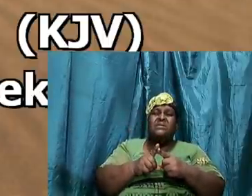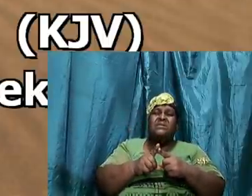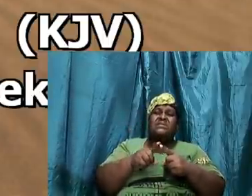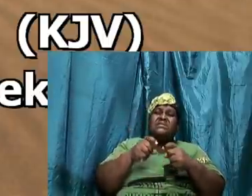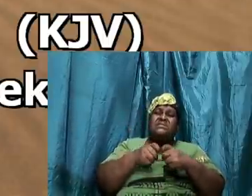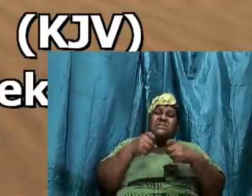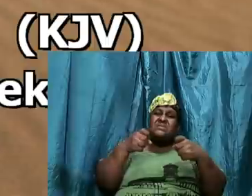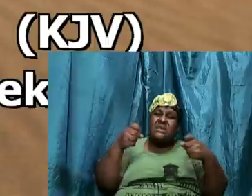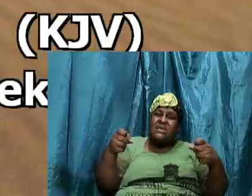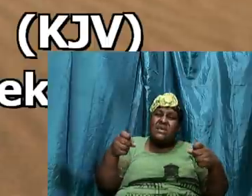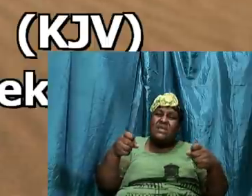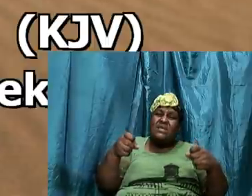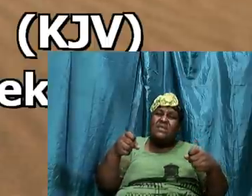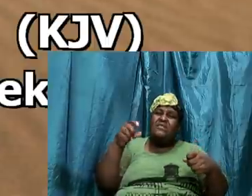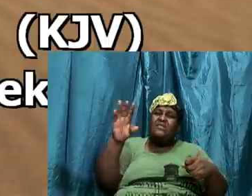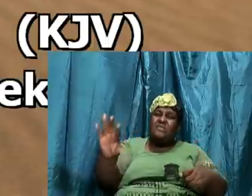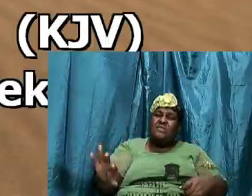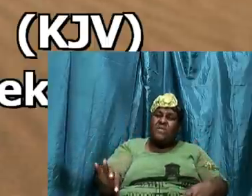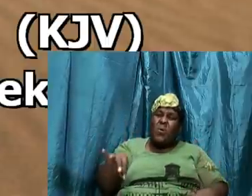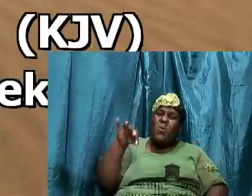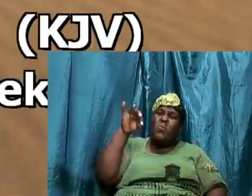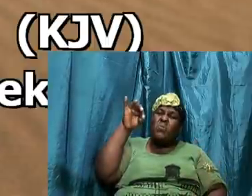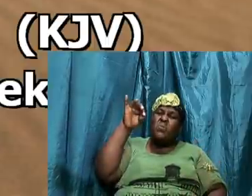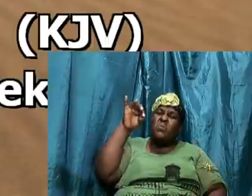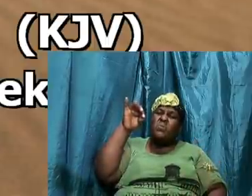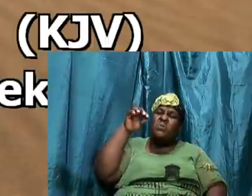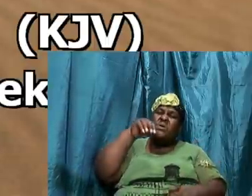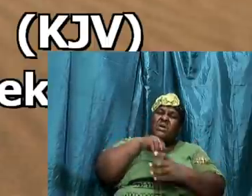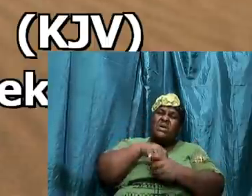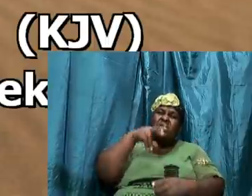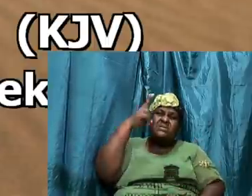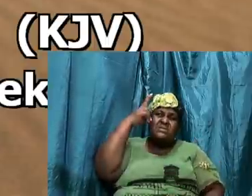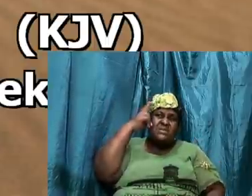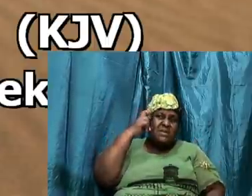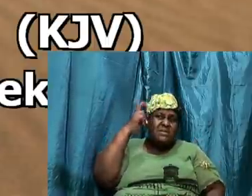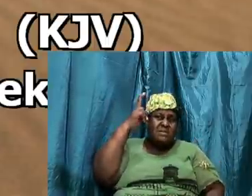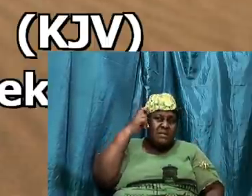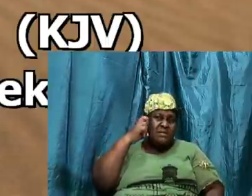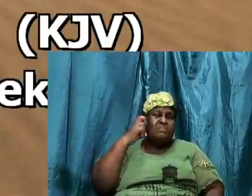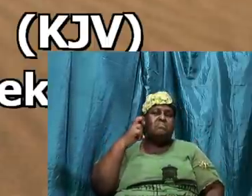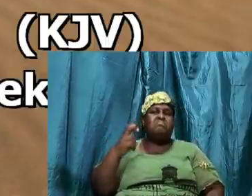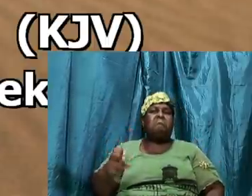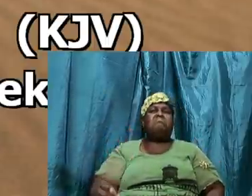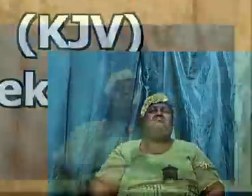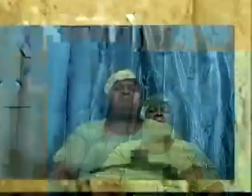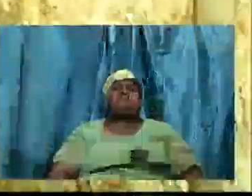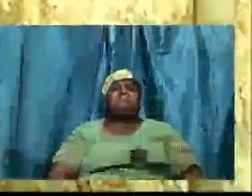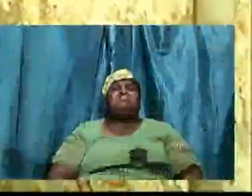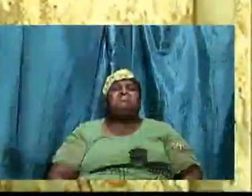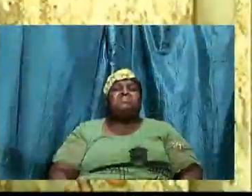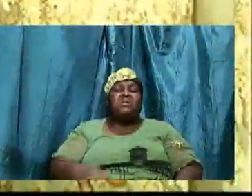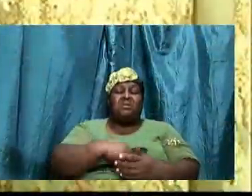iniquity was found in thee. So in the midst of all that was happening,